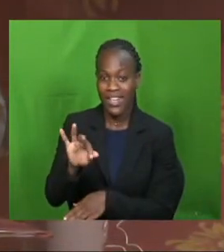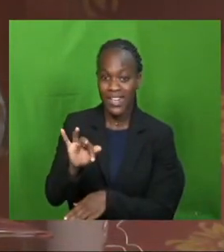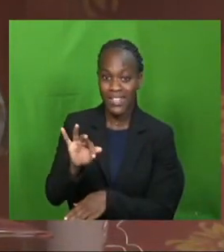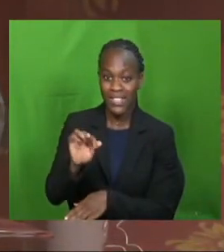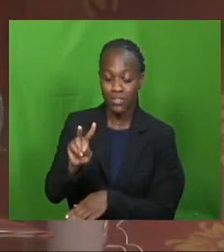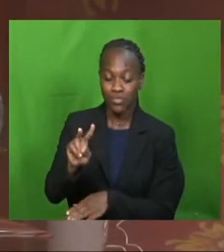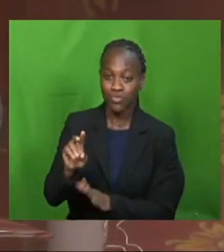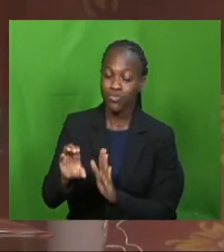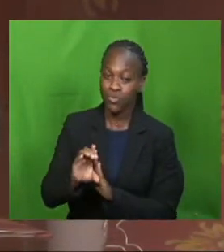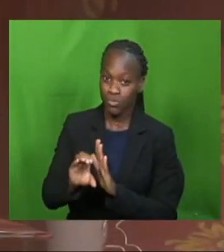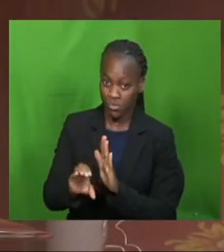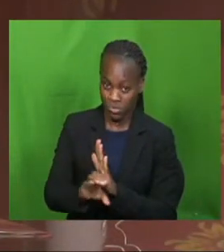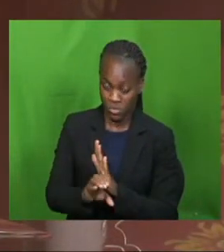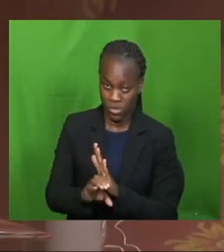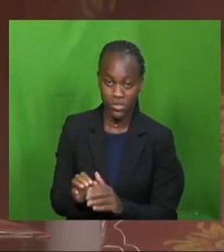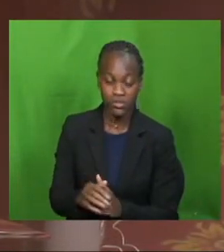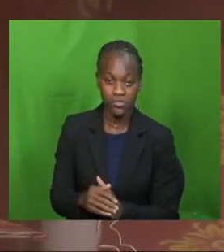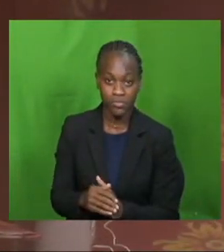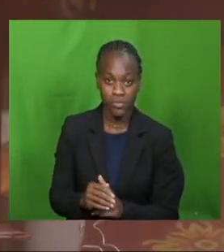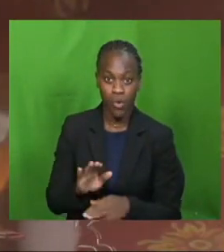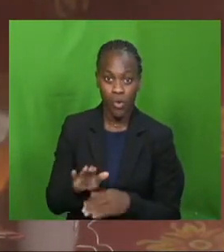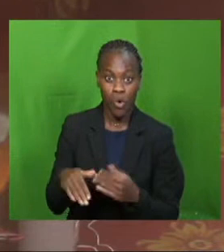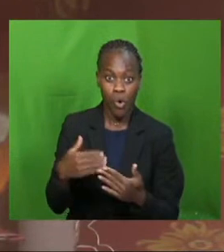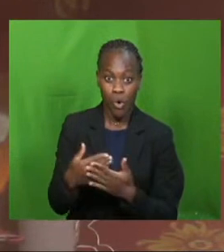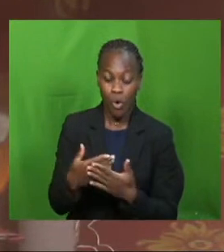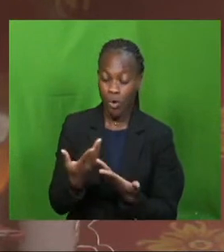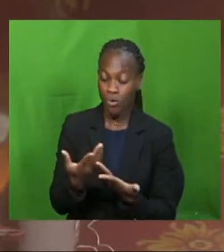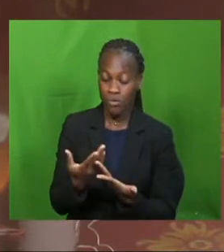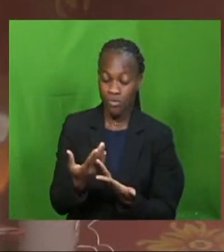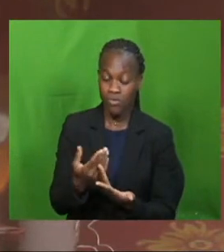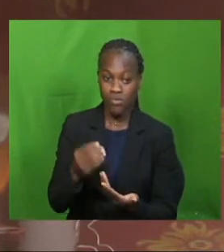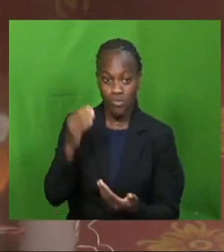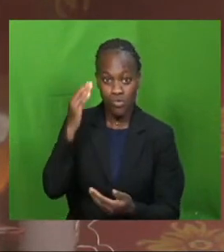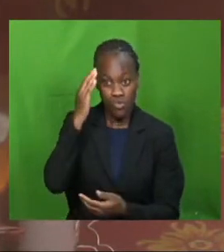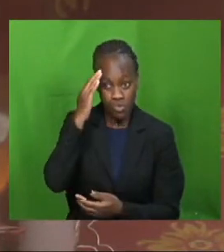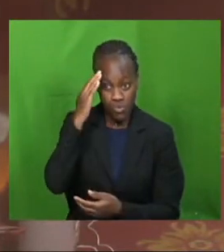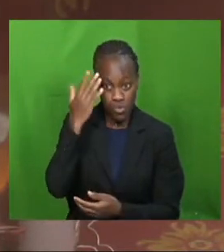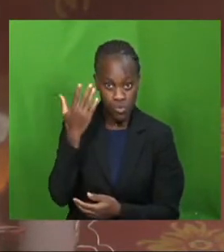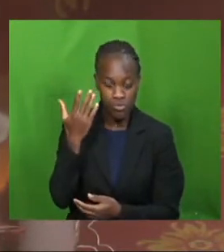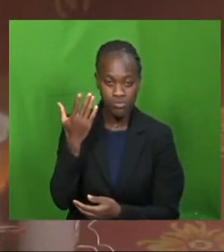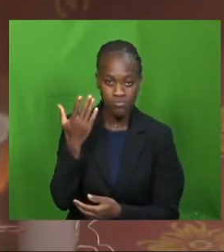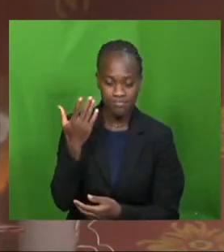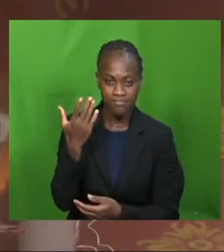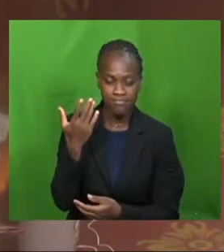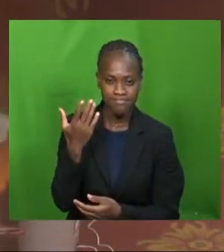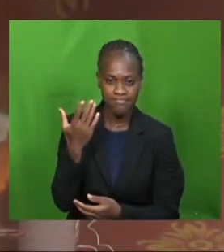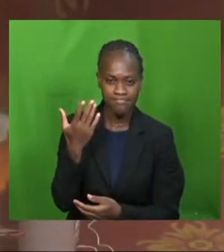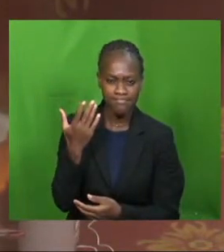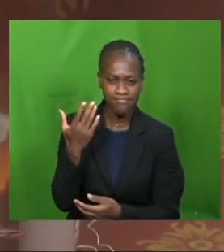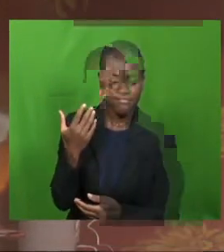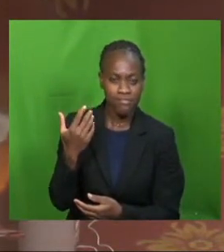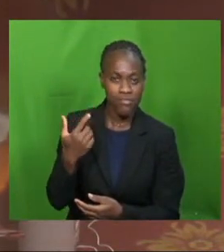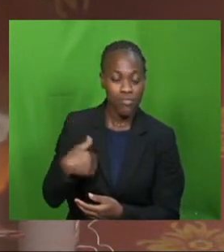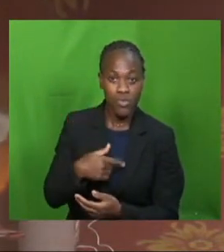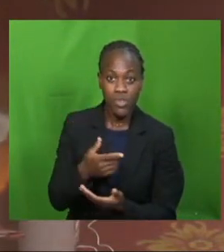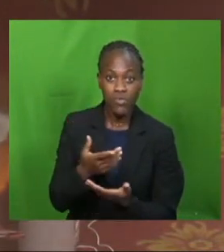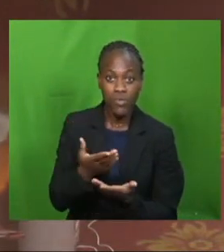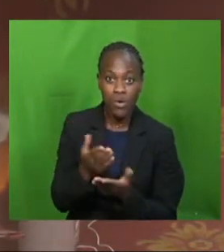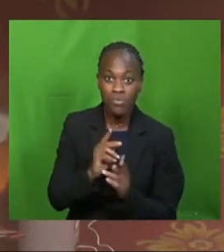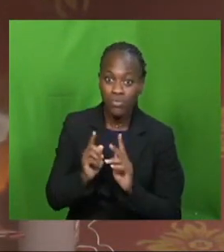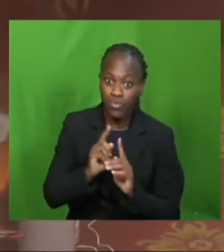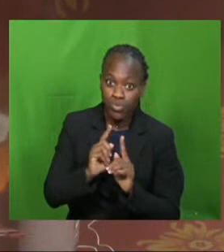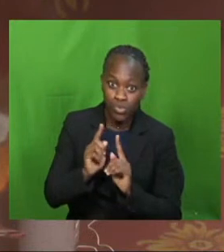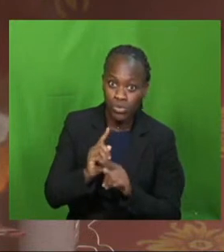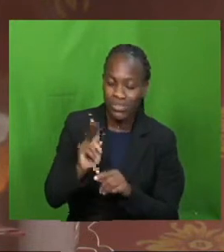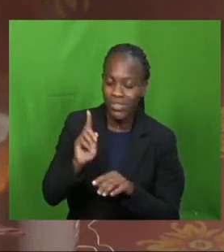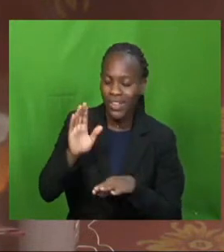we live by the mantra that we prefer ugly noises to the culture of silence. Mr. Speaker, the